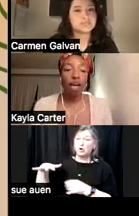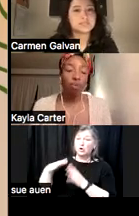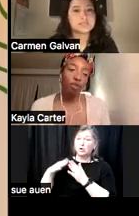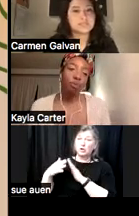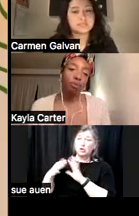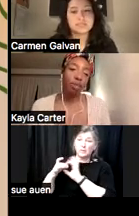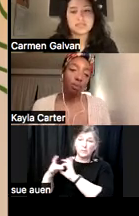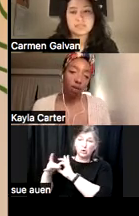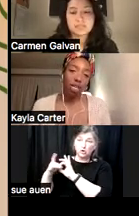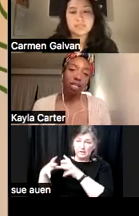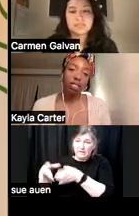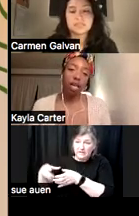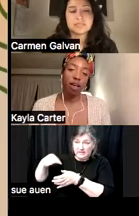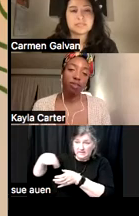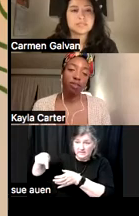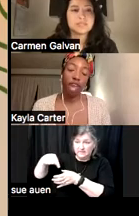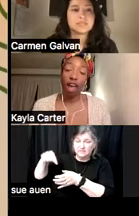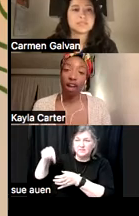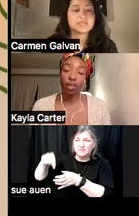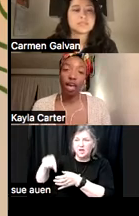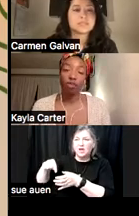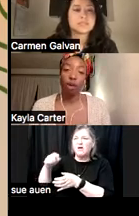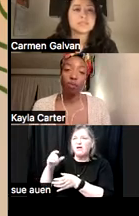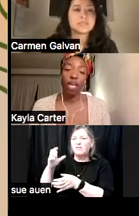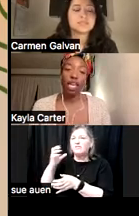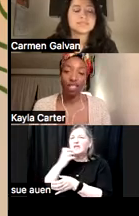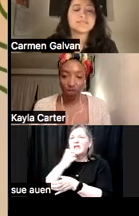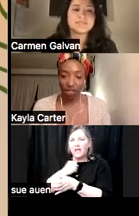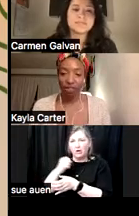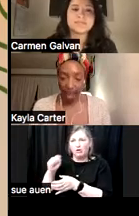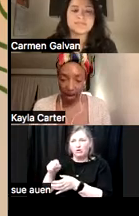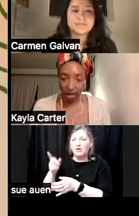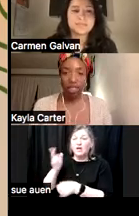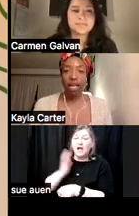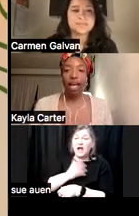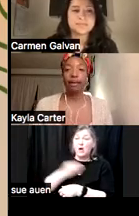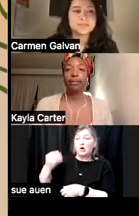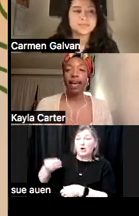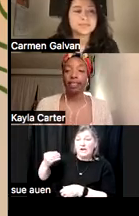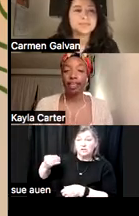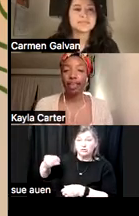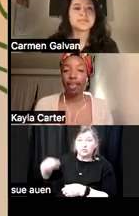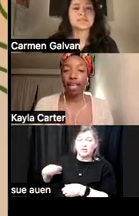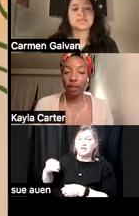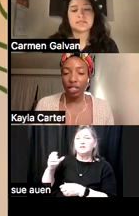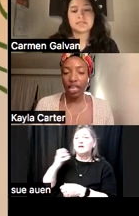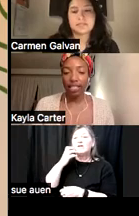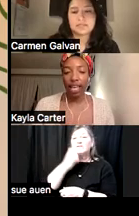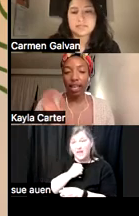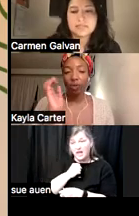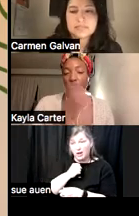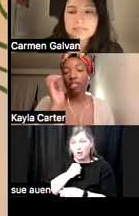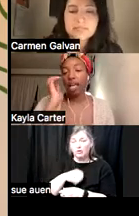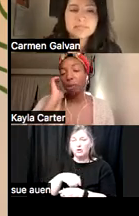we come from communities of care. We come from histories of care. I think, especially as